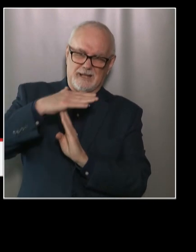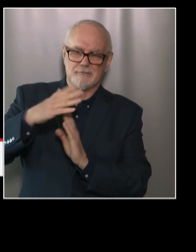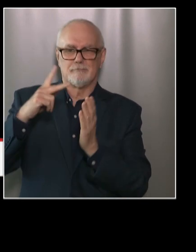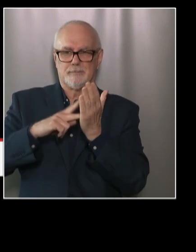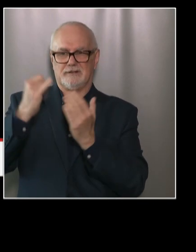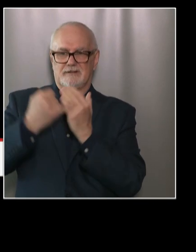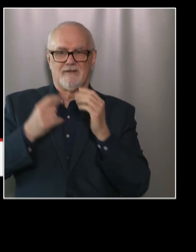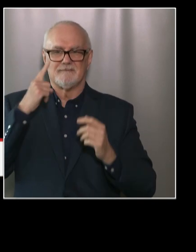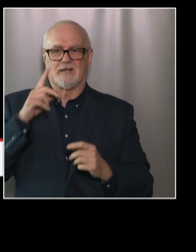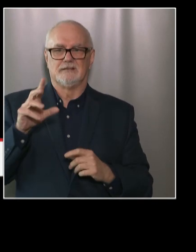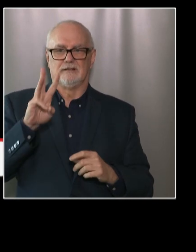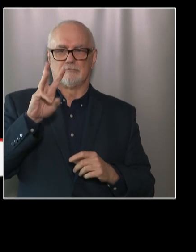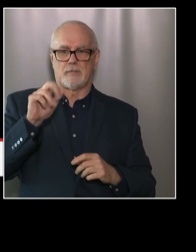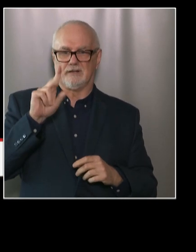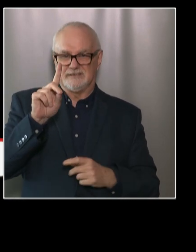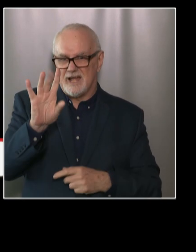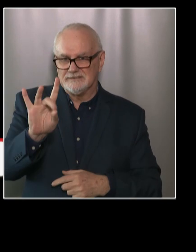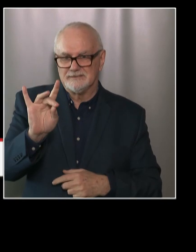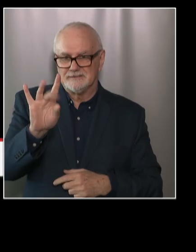8.